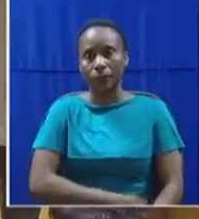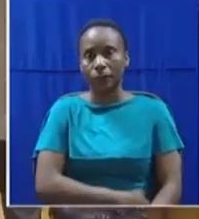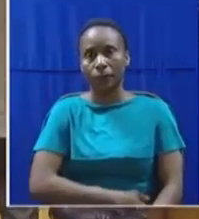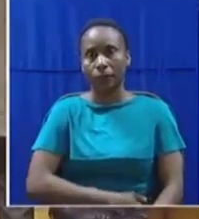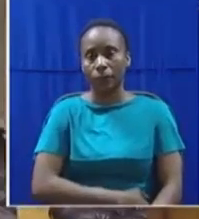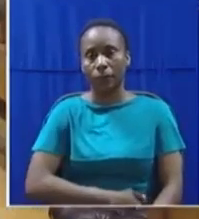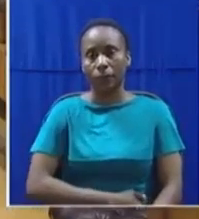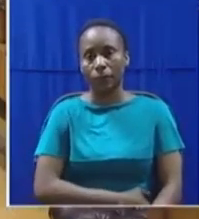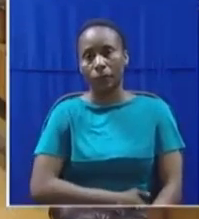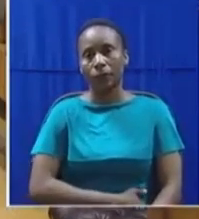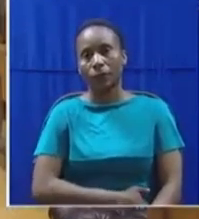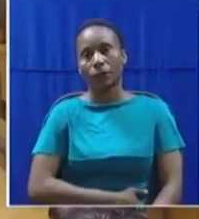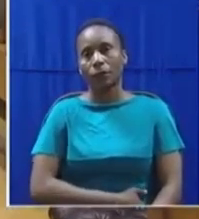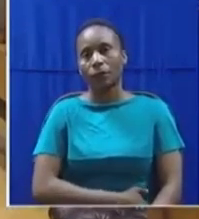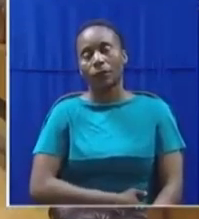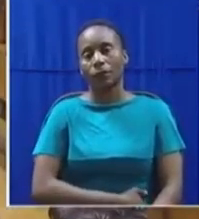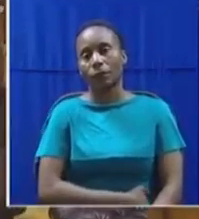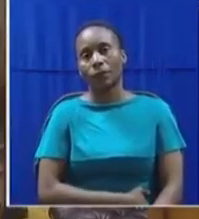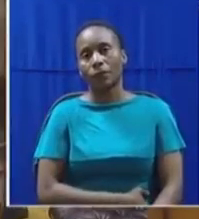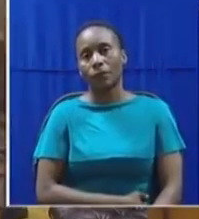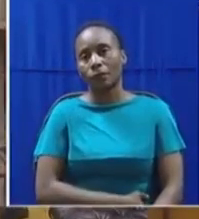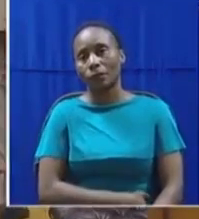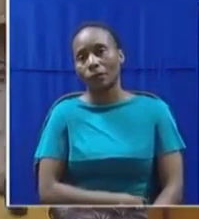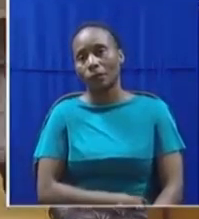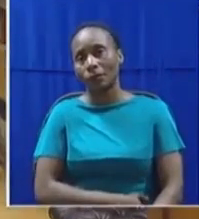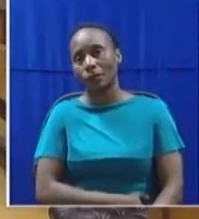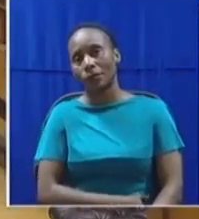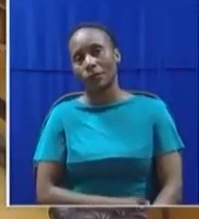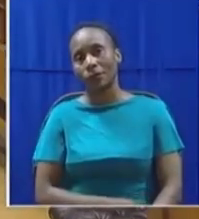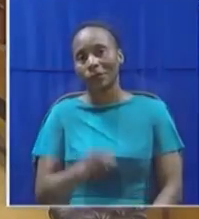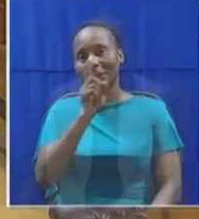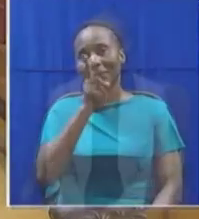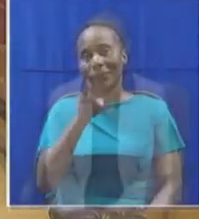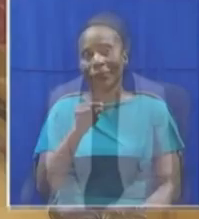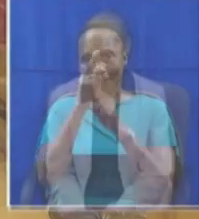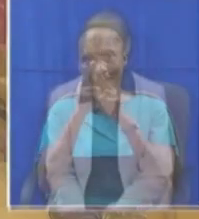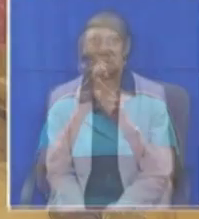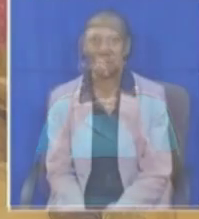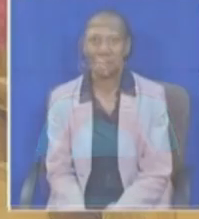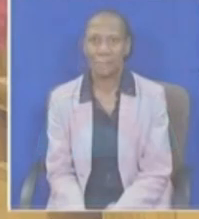Order, Honorable Members.